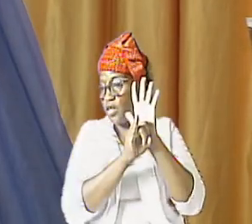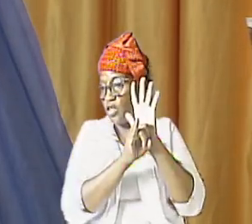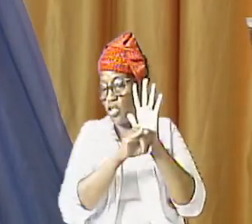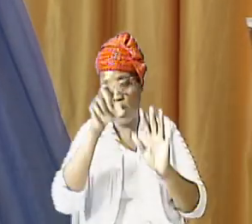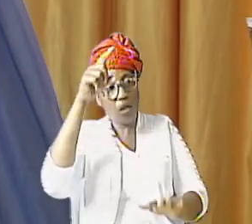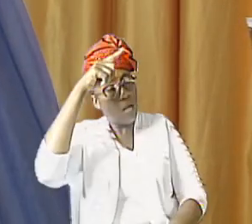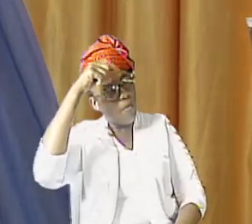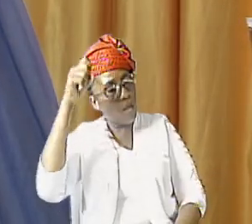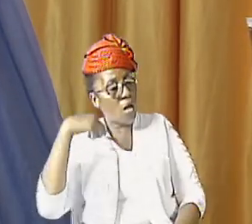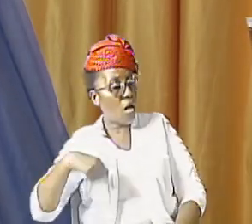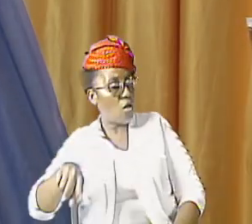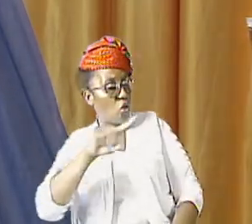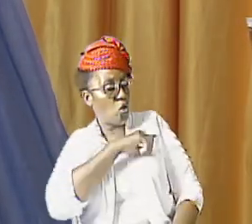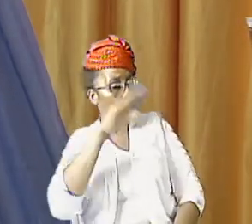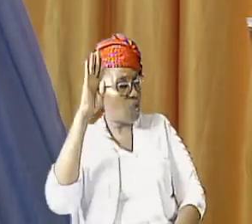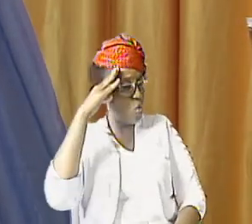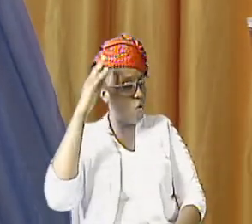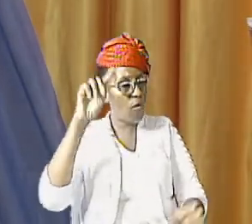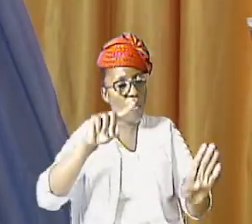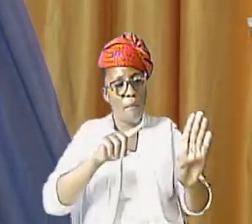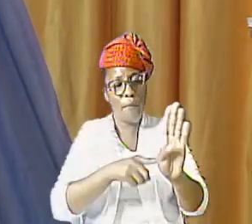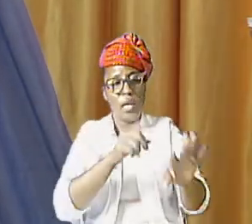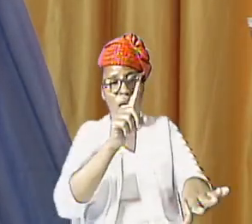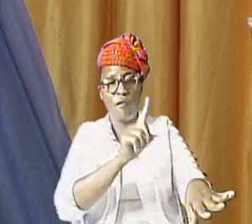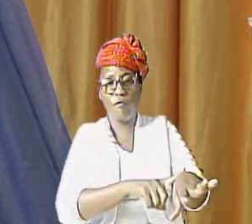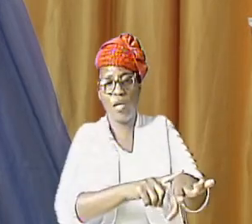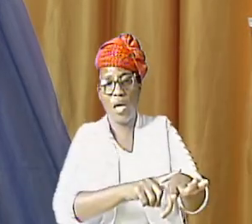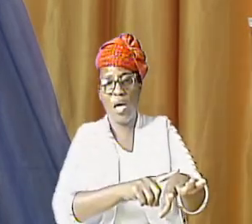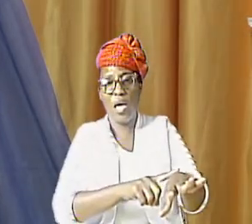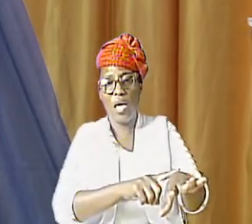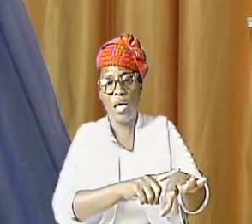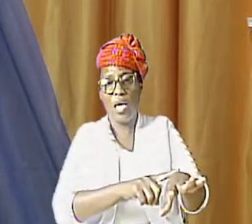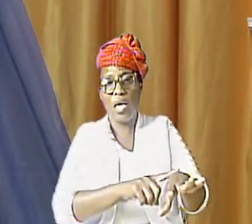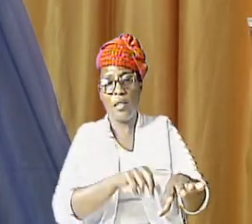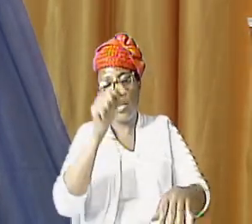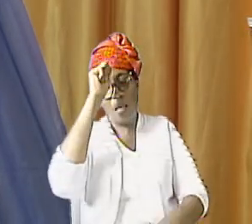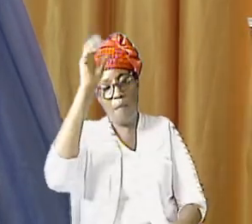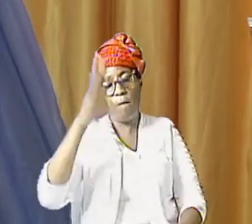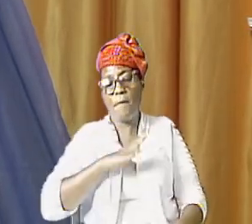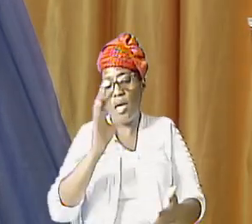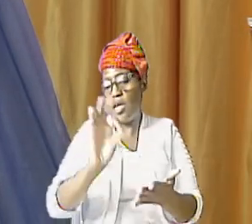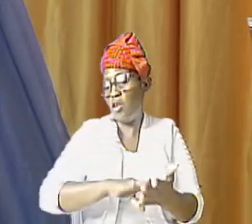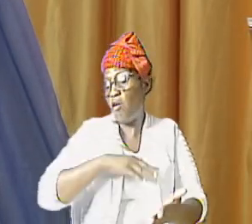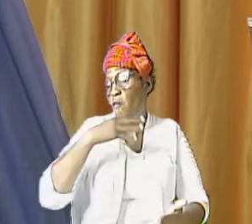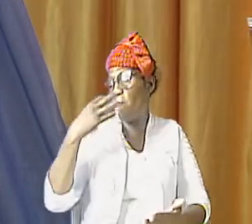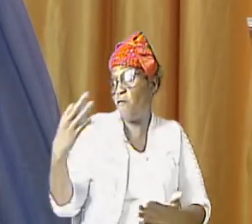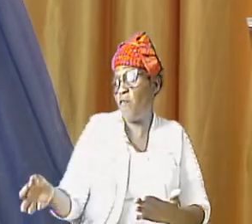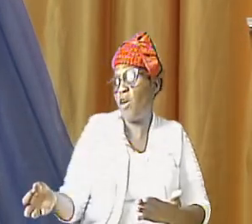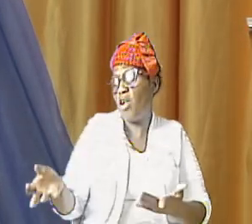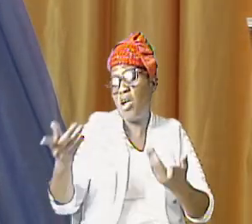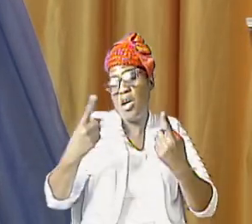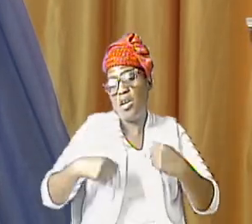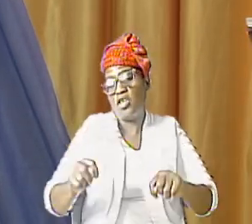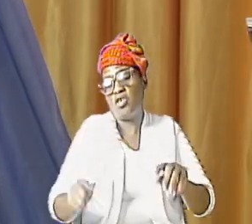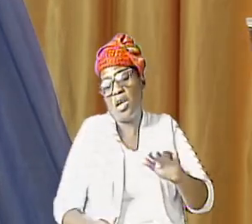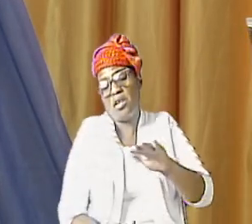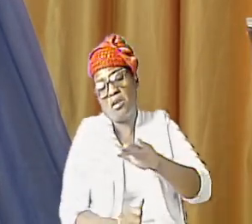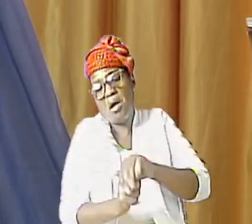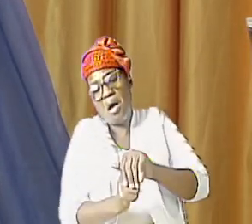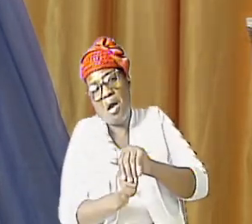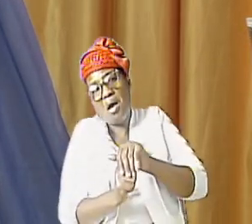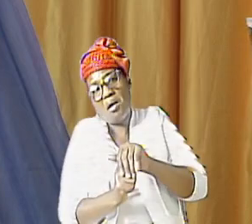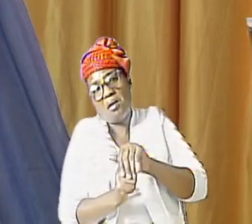Because we know from beginning of time that after man fell and tried to